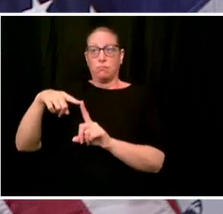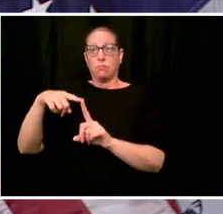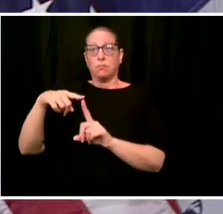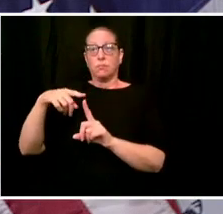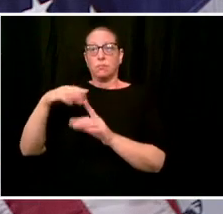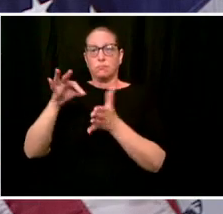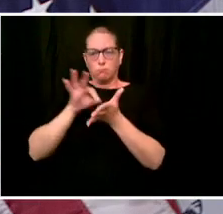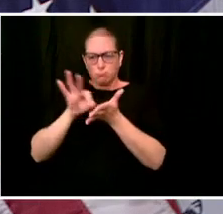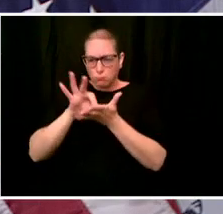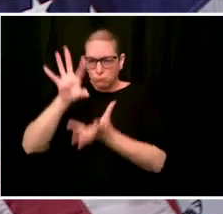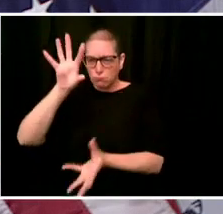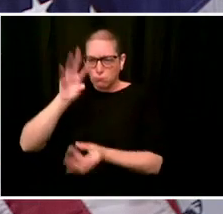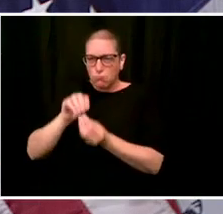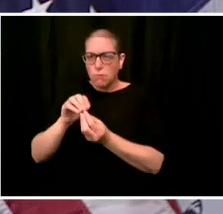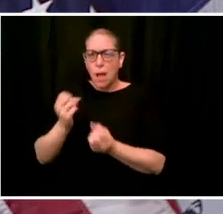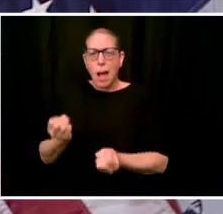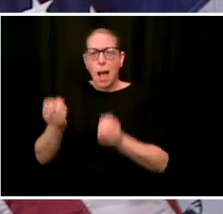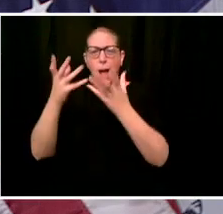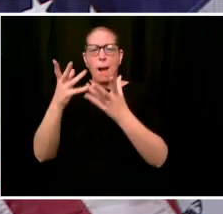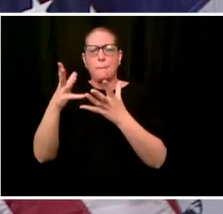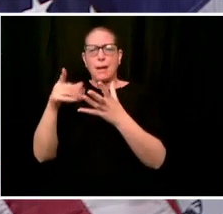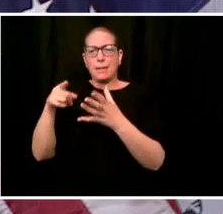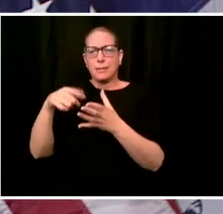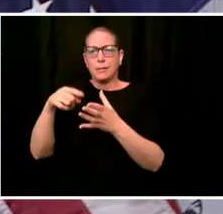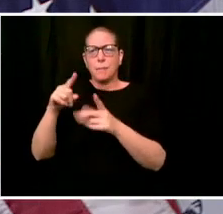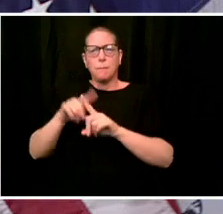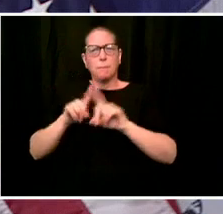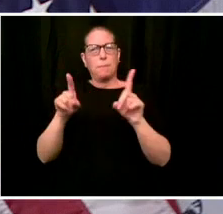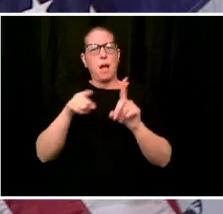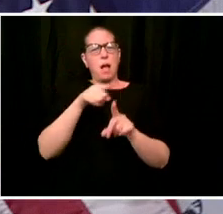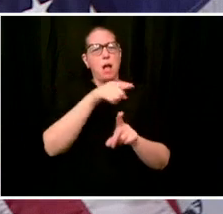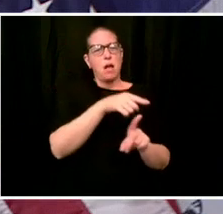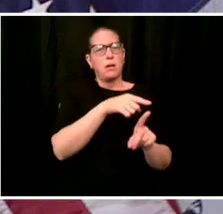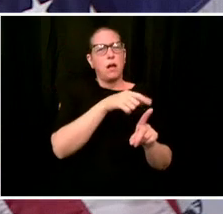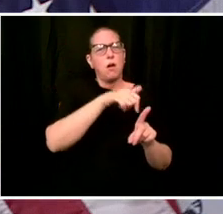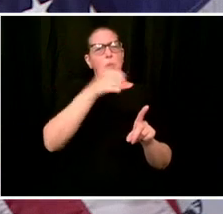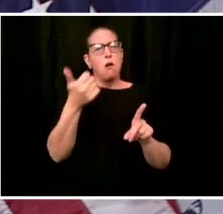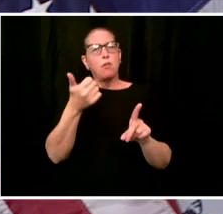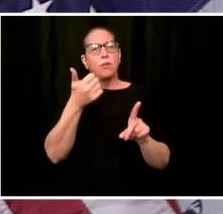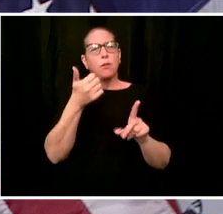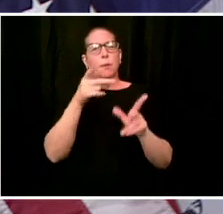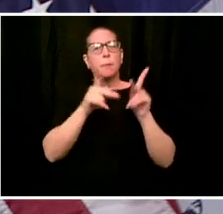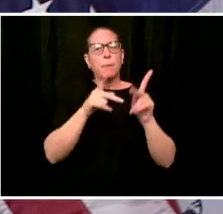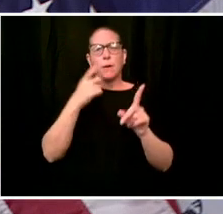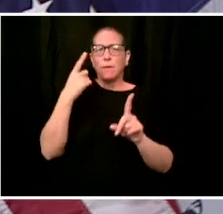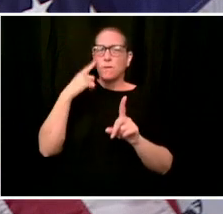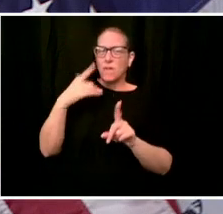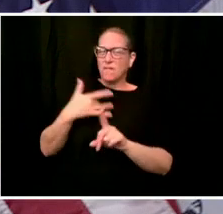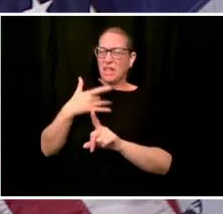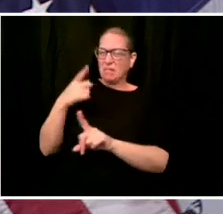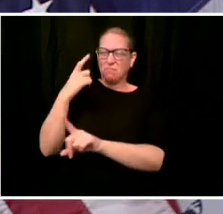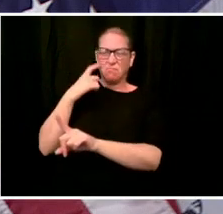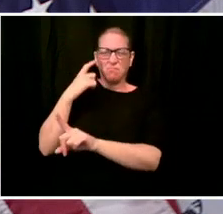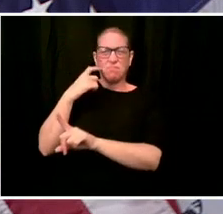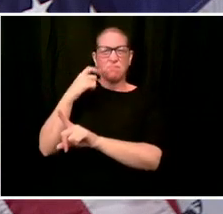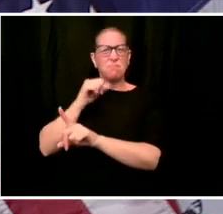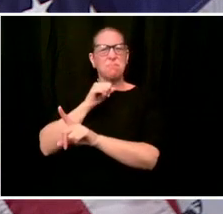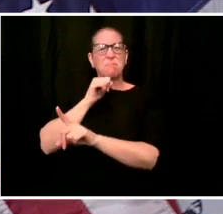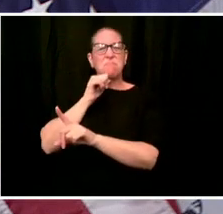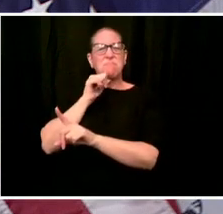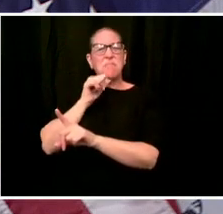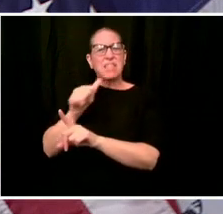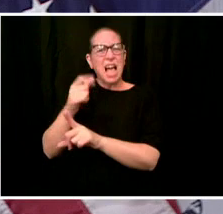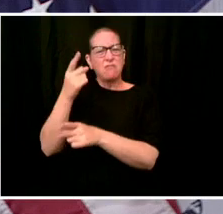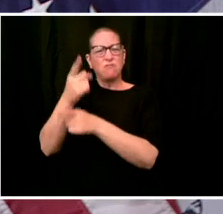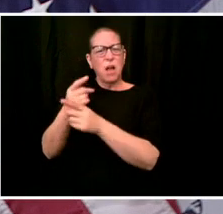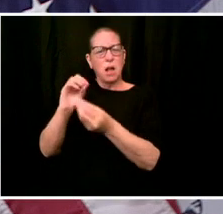is, what, if anything, is the city looking into to try and do or rectify about the way